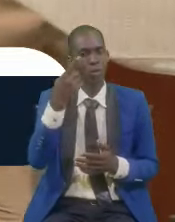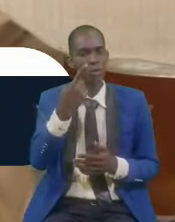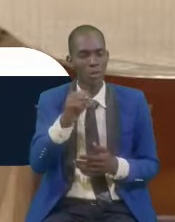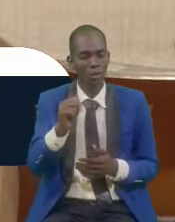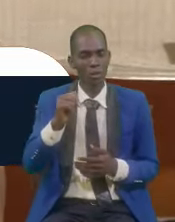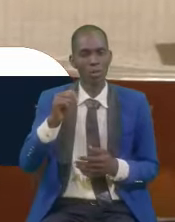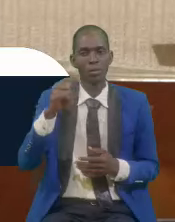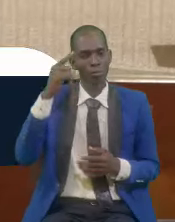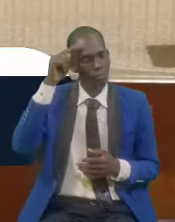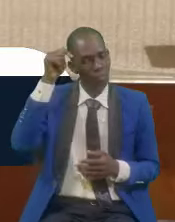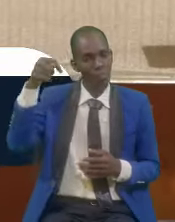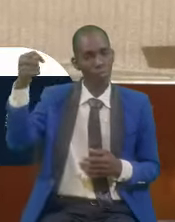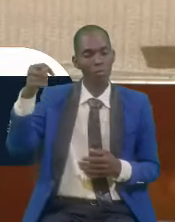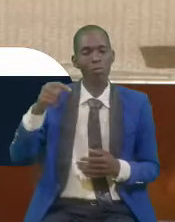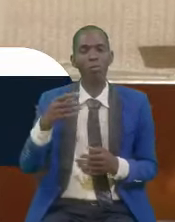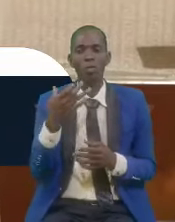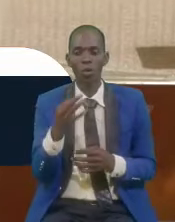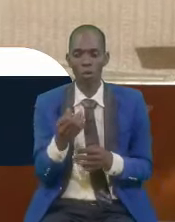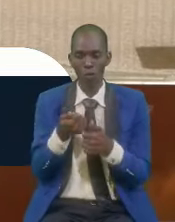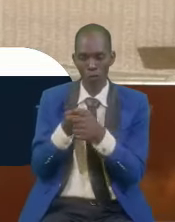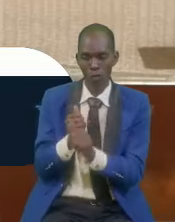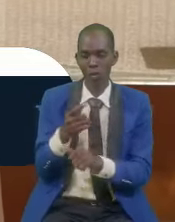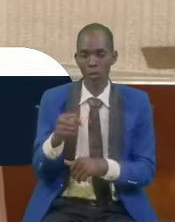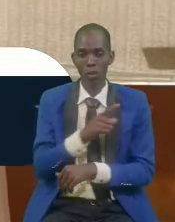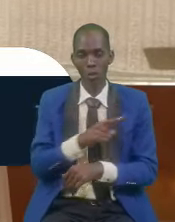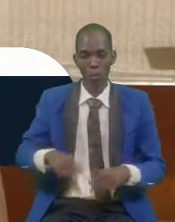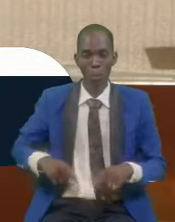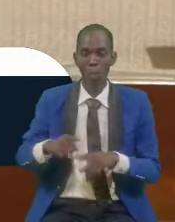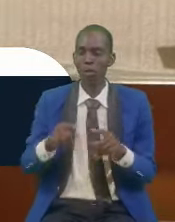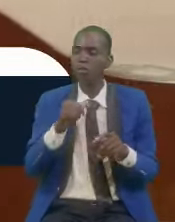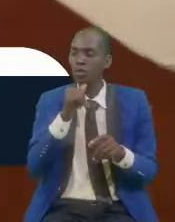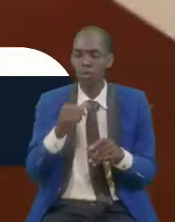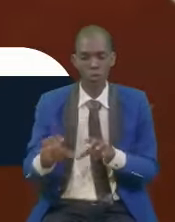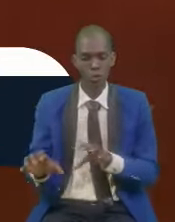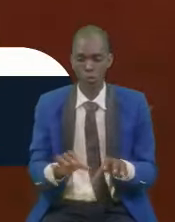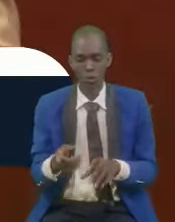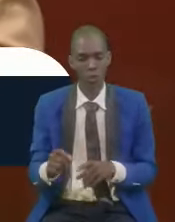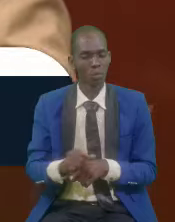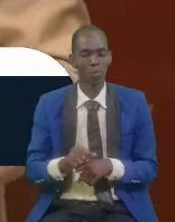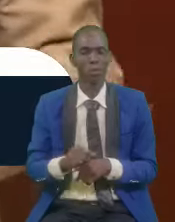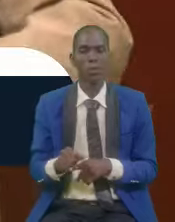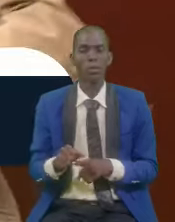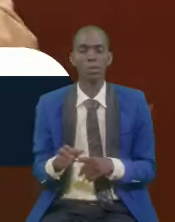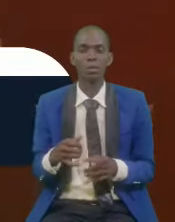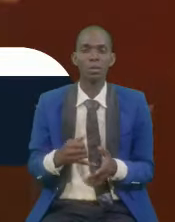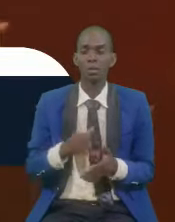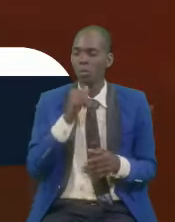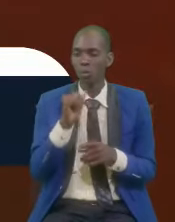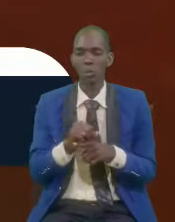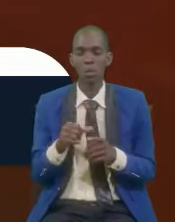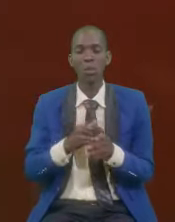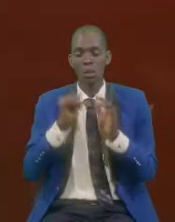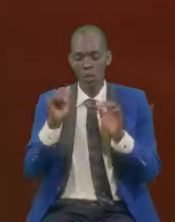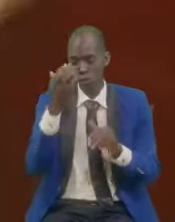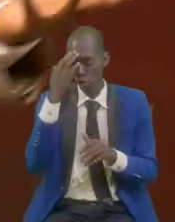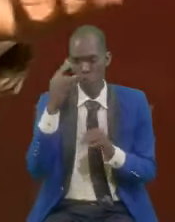of following after the Lord, but it's all theory. They can recite the word, they can coach